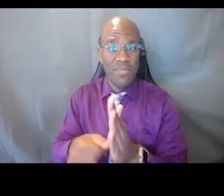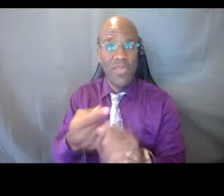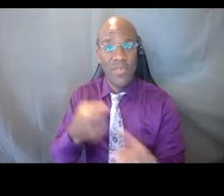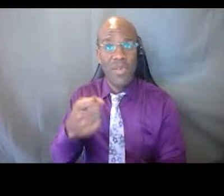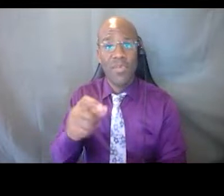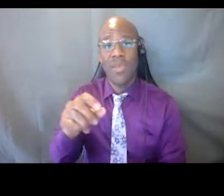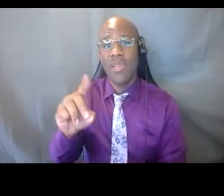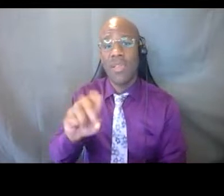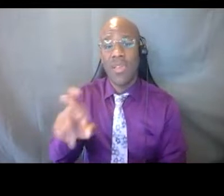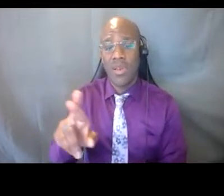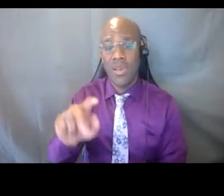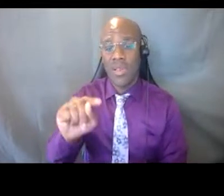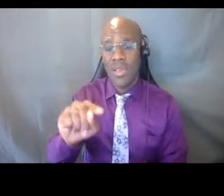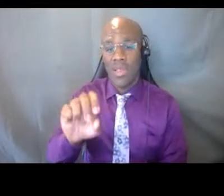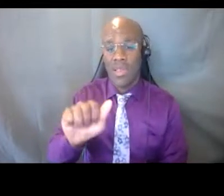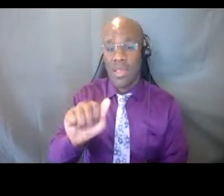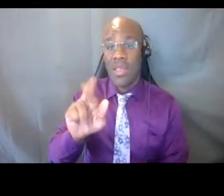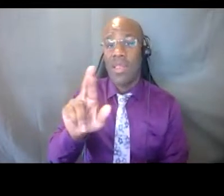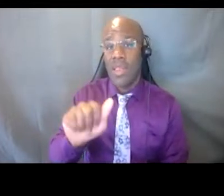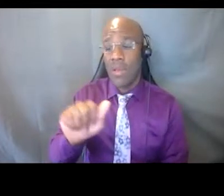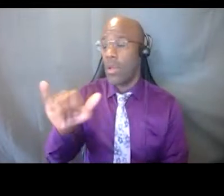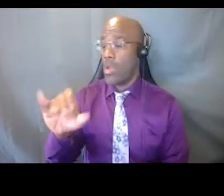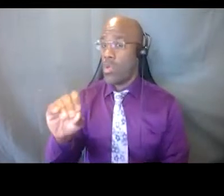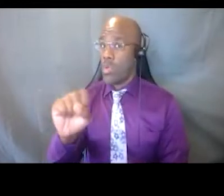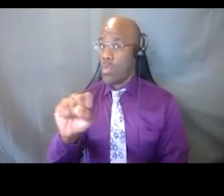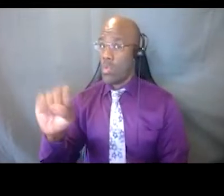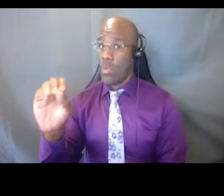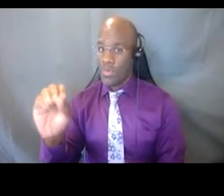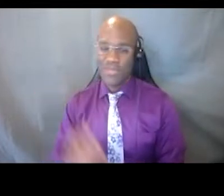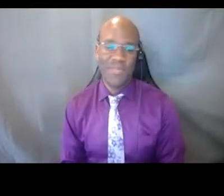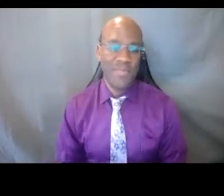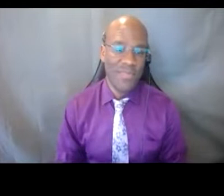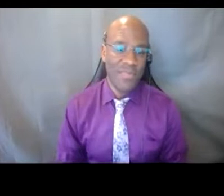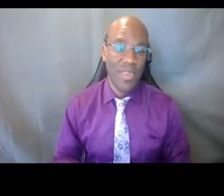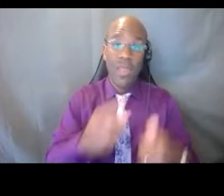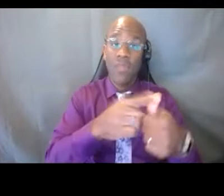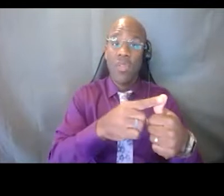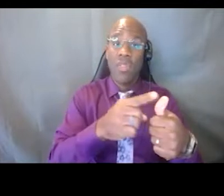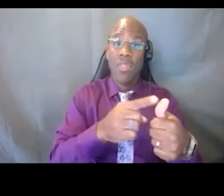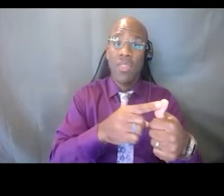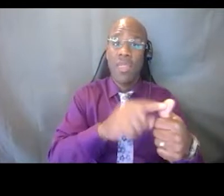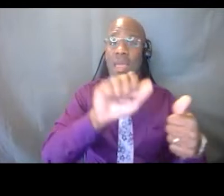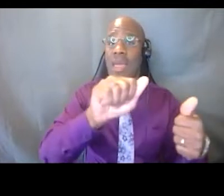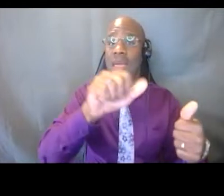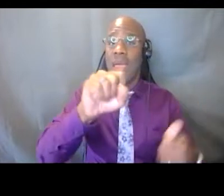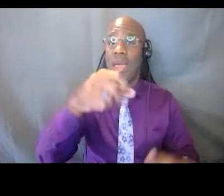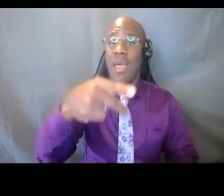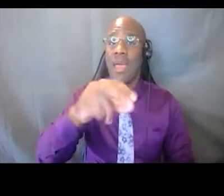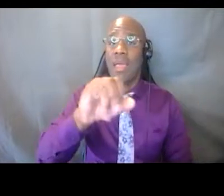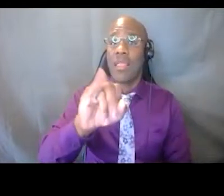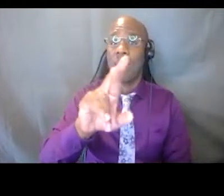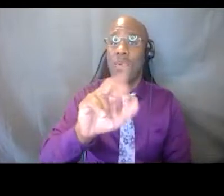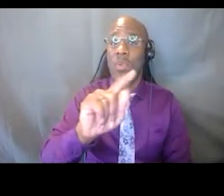to explain briefly what these capitals are. So aspirational capital, just in summary, is the